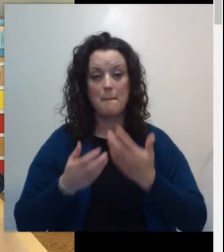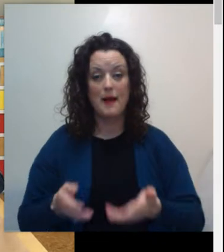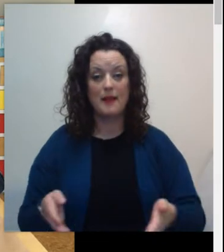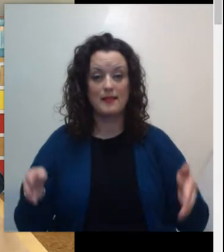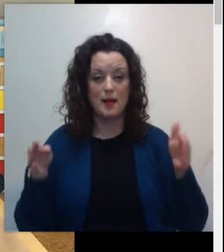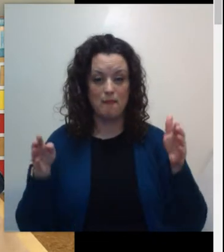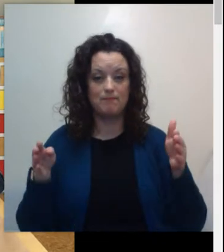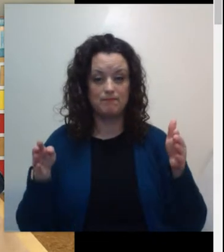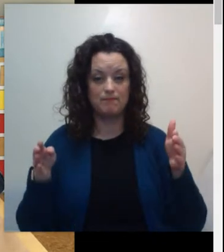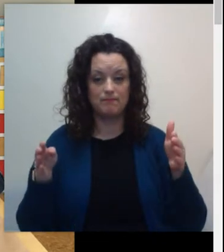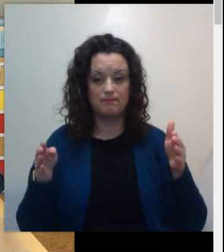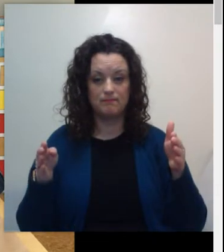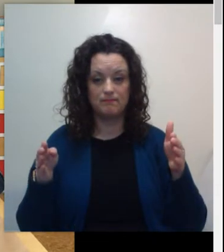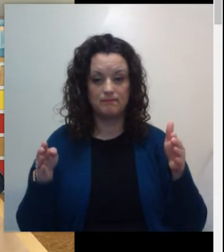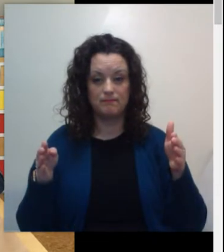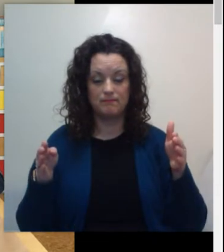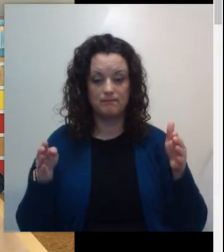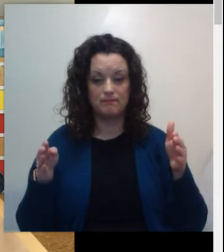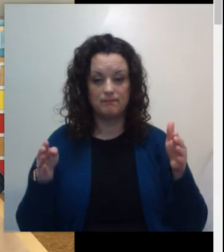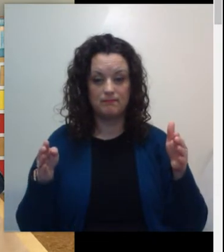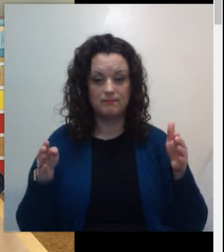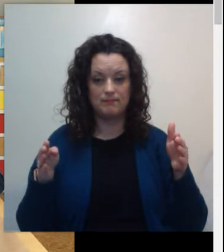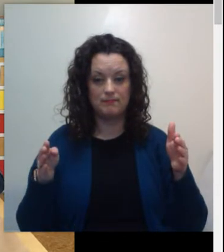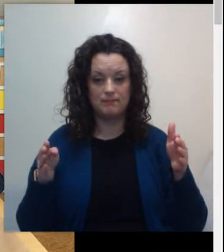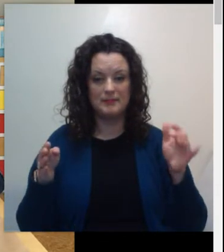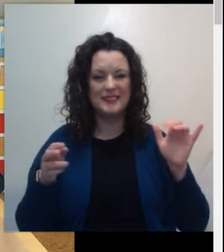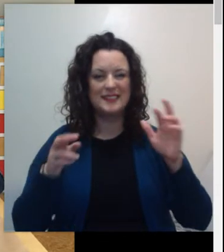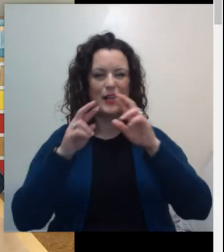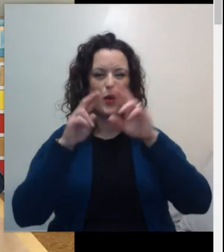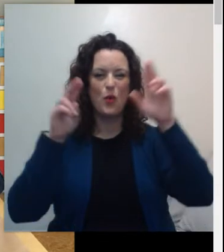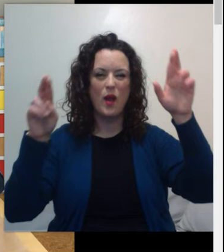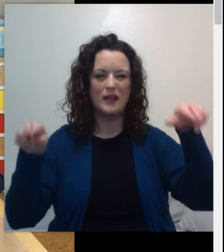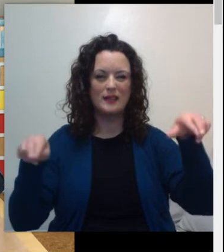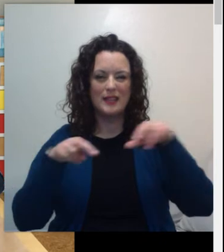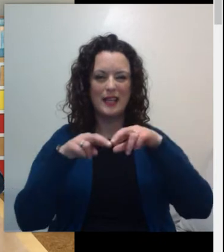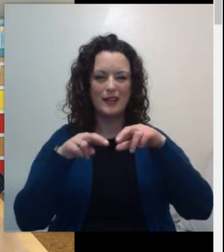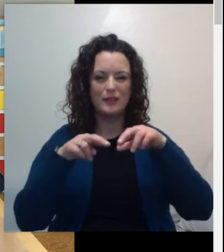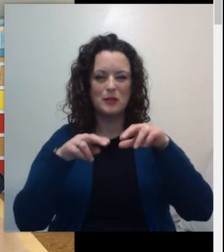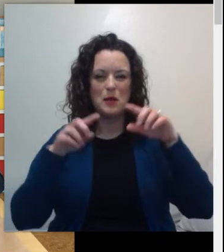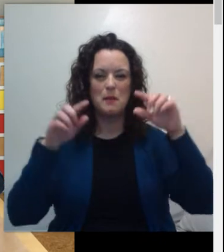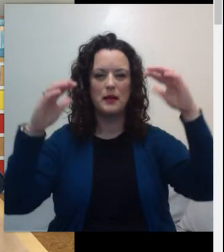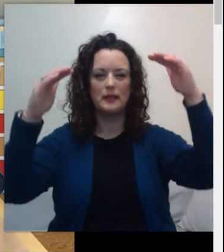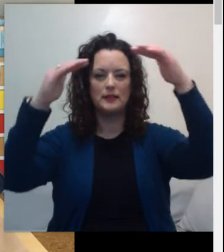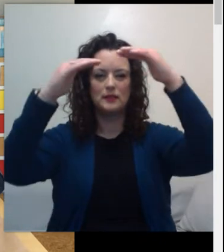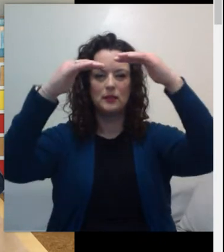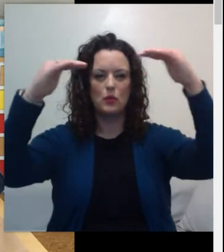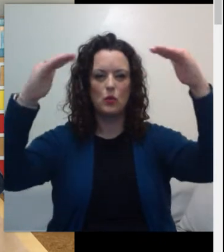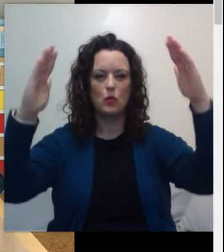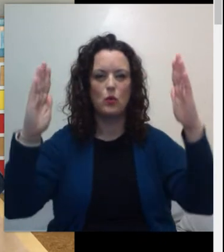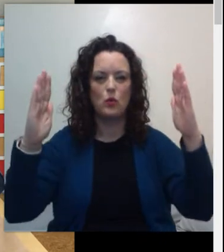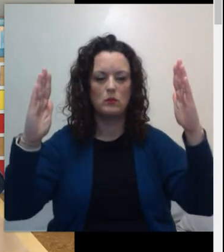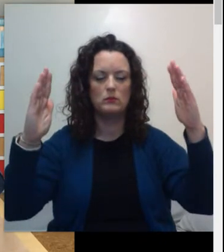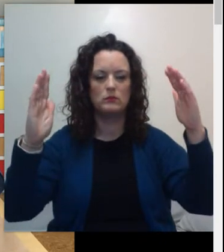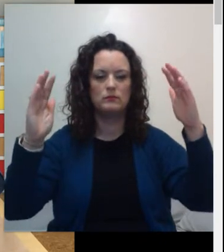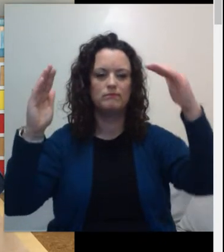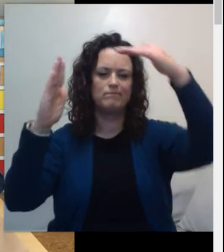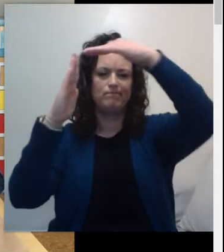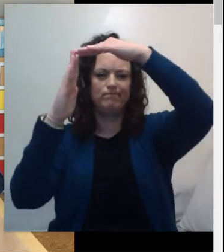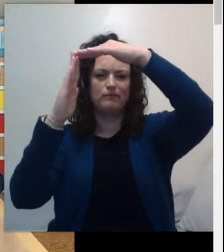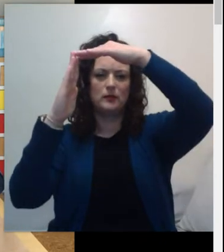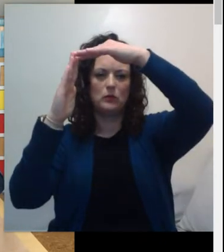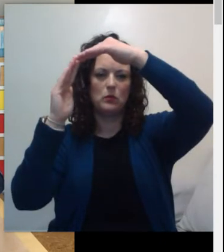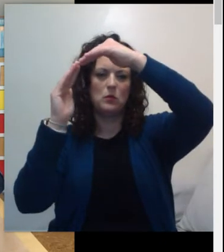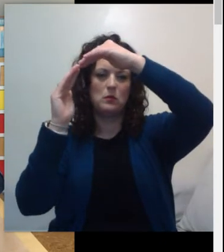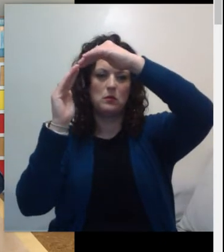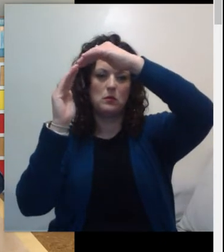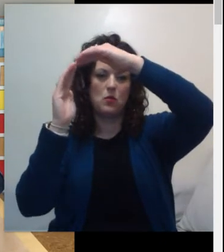top. See, it's kind of like a rectangle, but it's curved around all four sides. See?